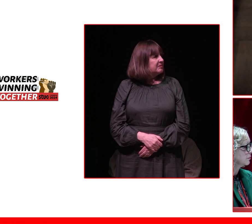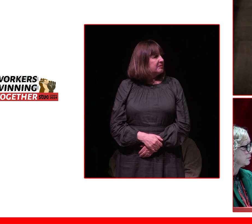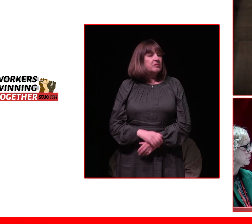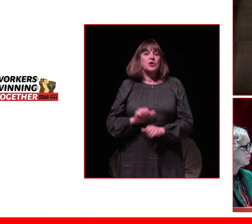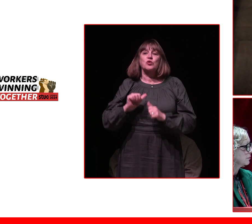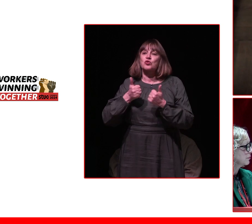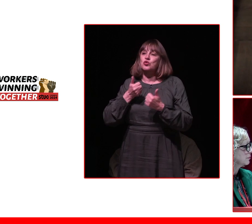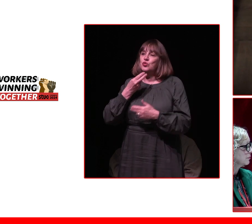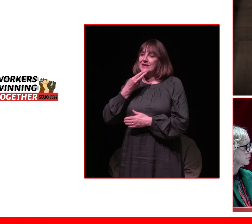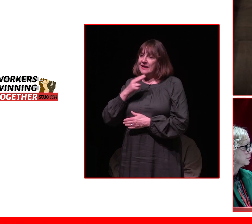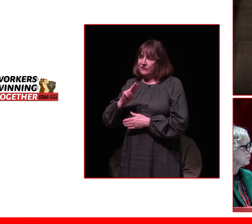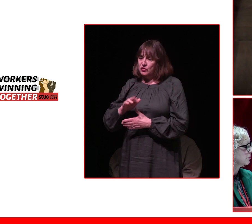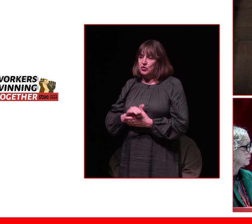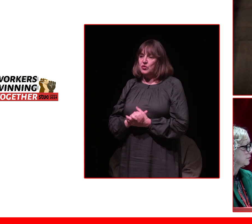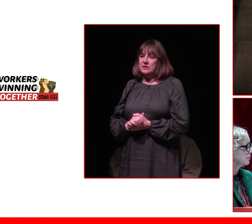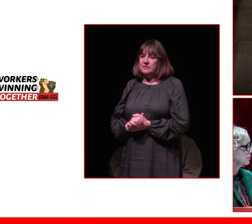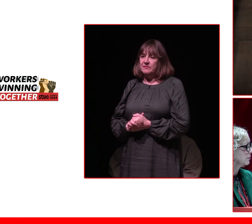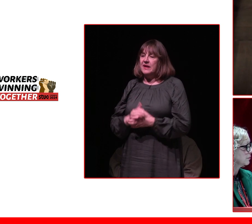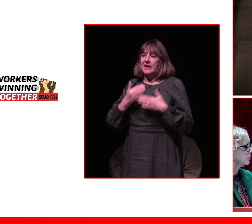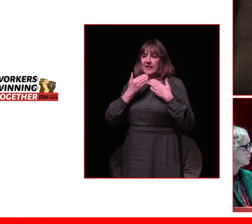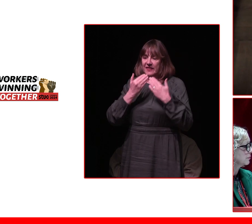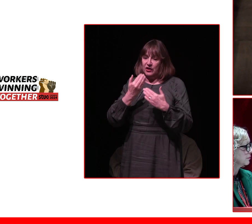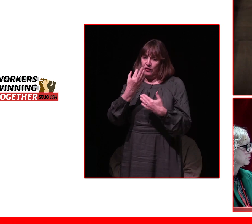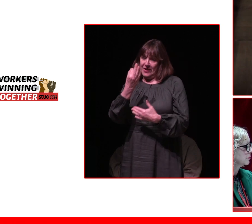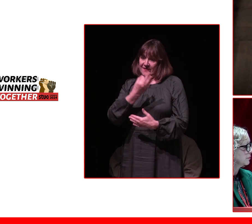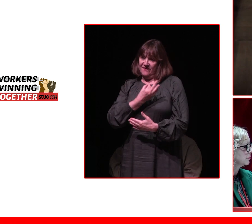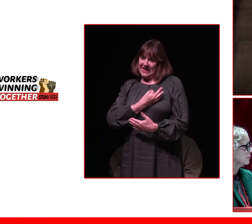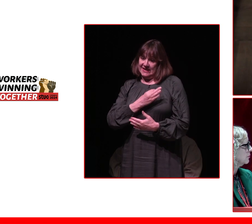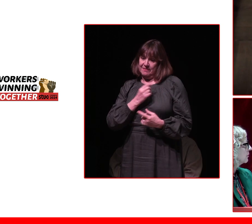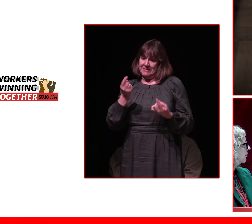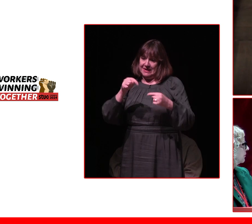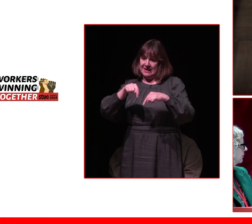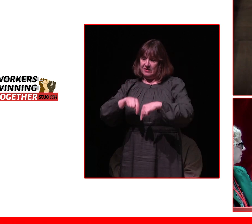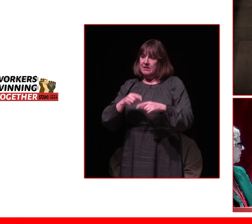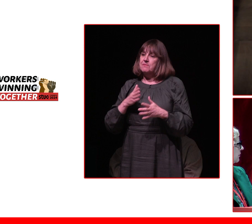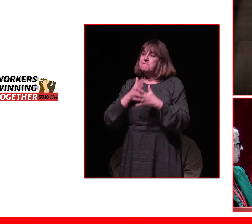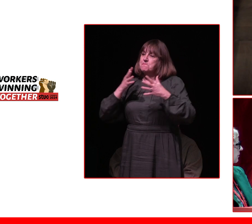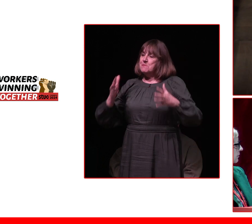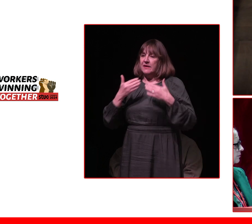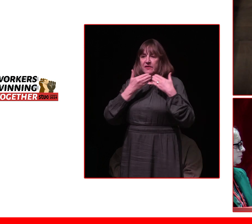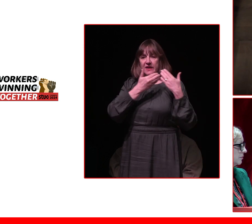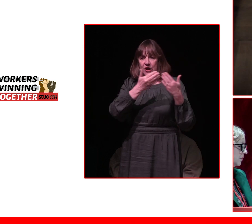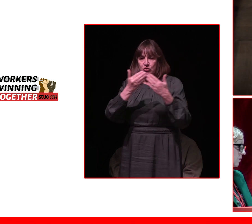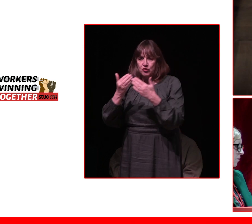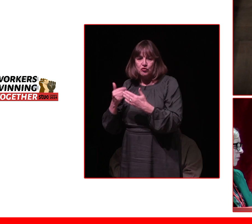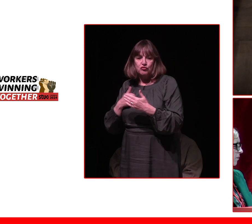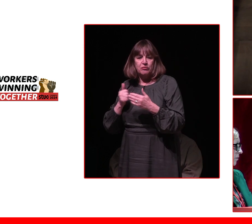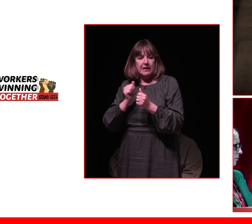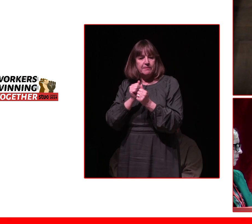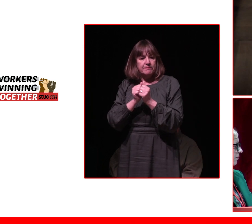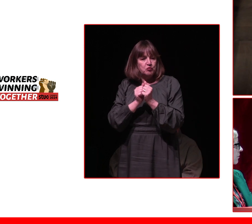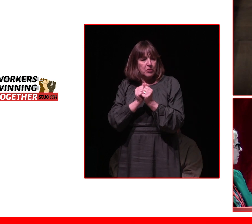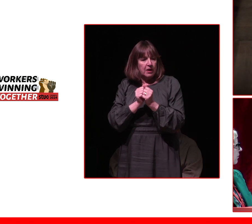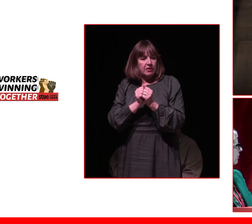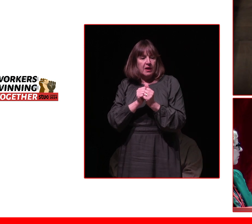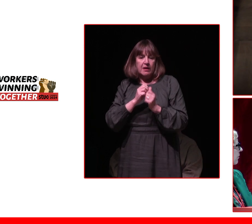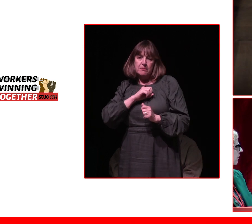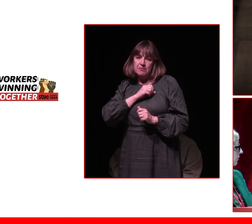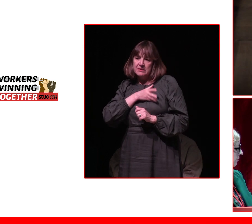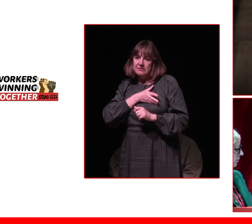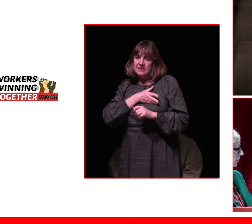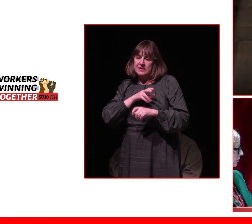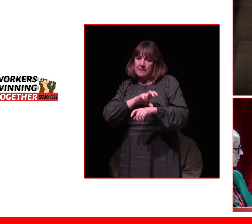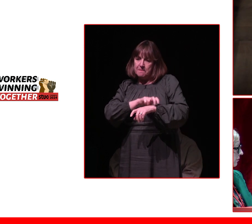Good afternoon all. Thank you for inviting me. A big thank you to my brother, the Palestinian